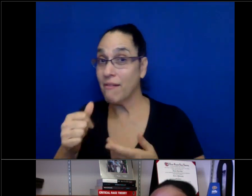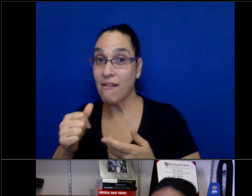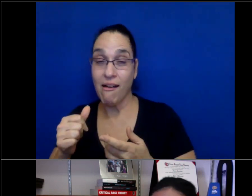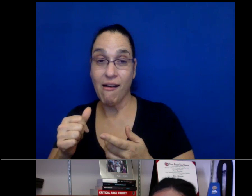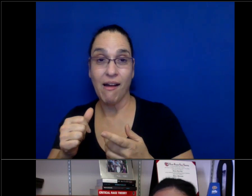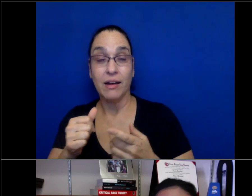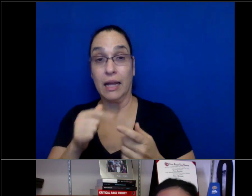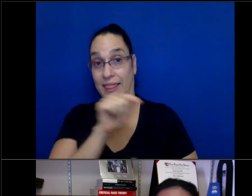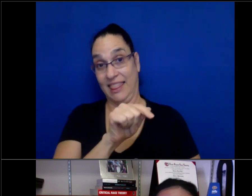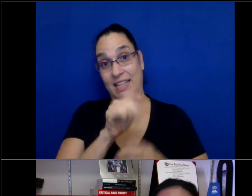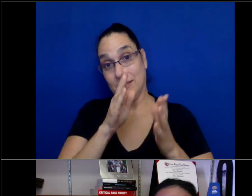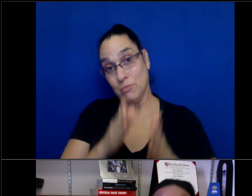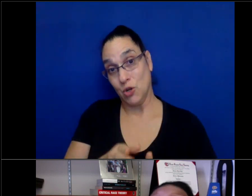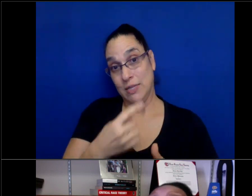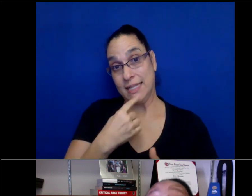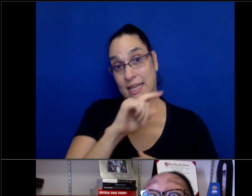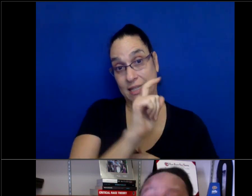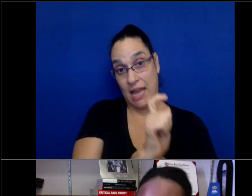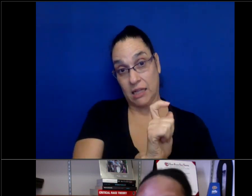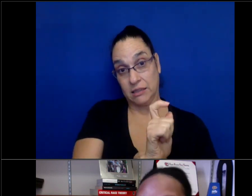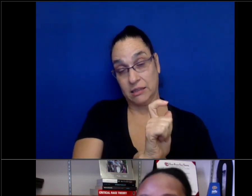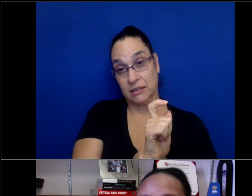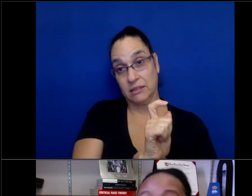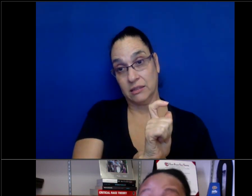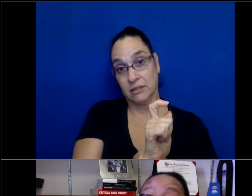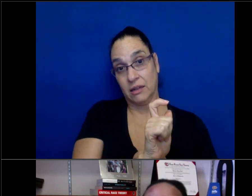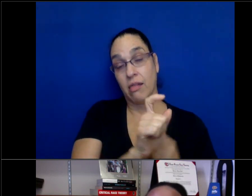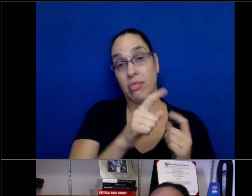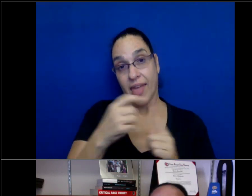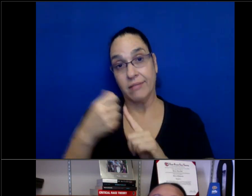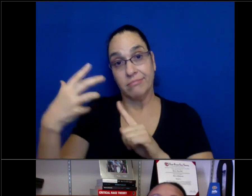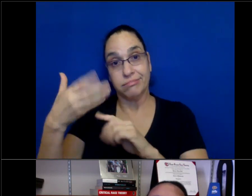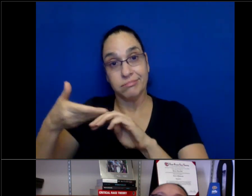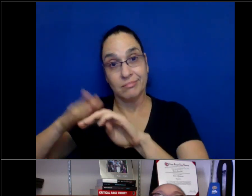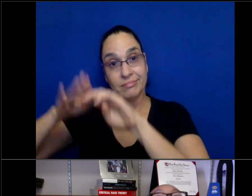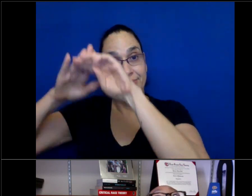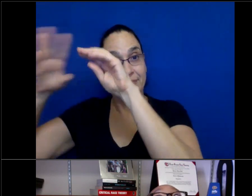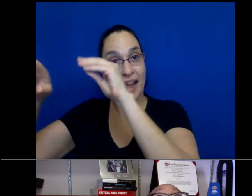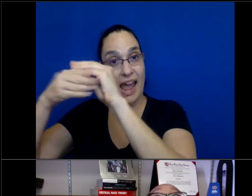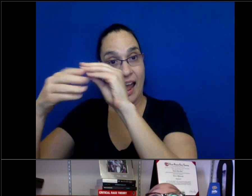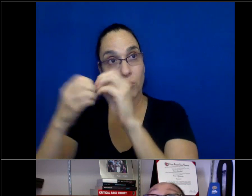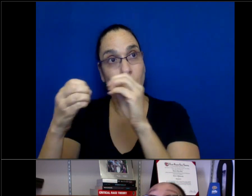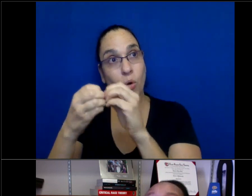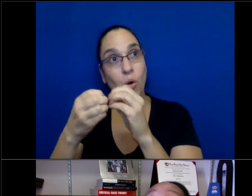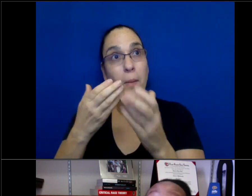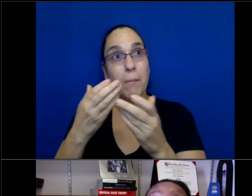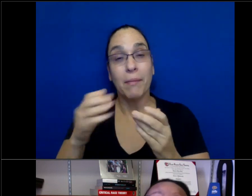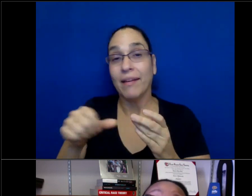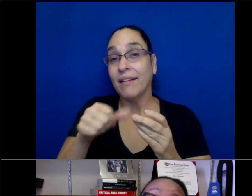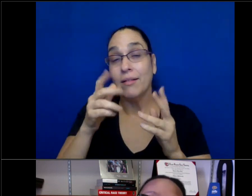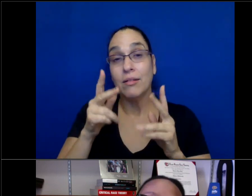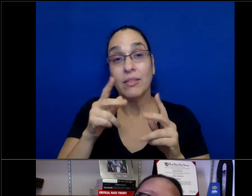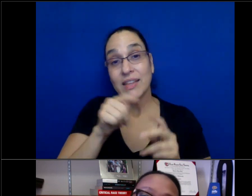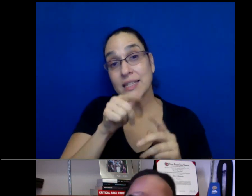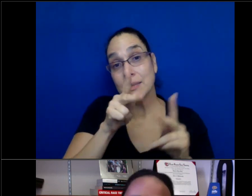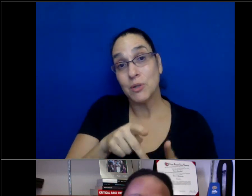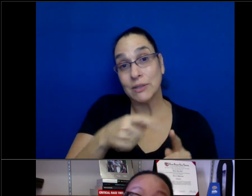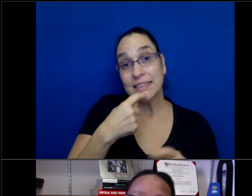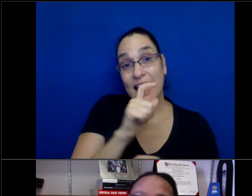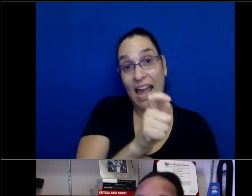says X, and it might be I build on this discussion, or it might be such and such says X, but this